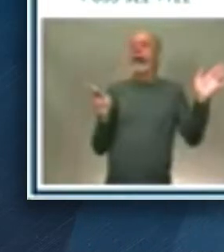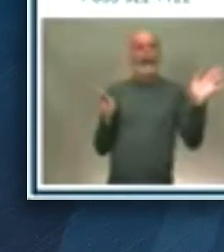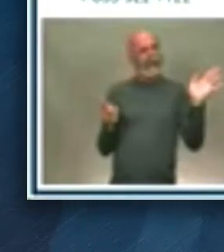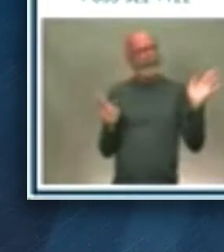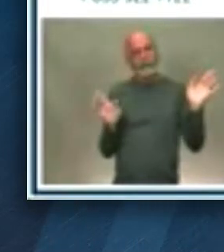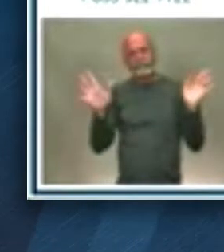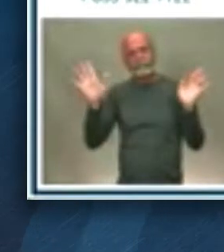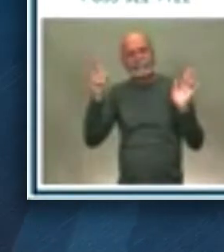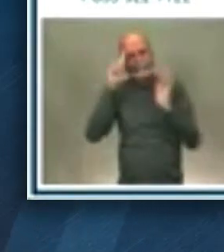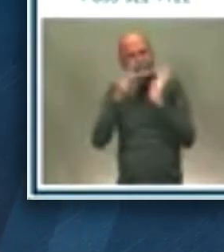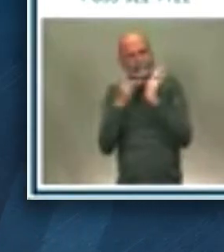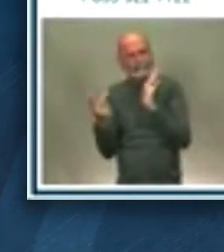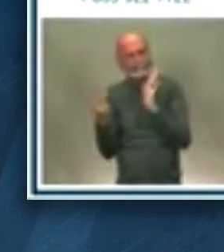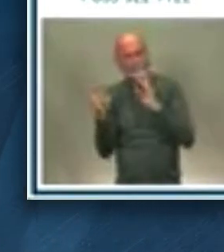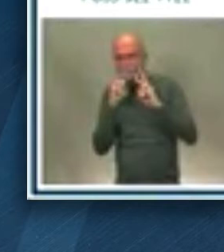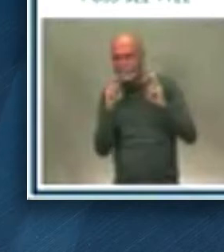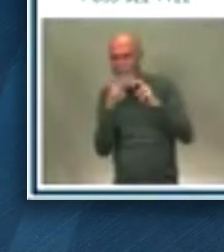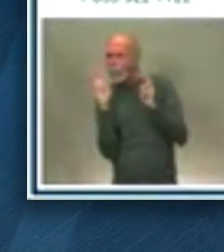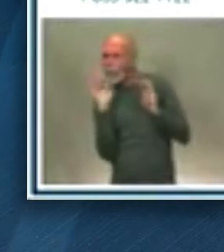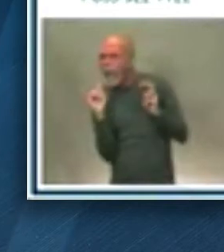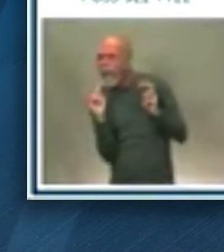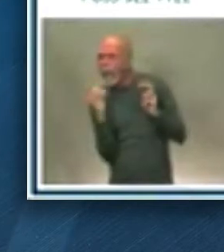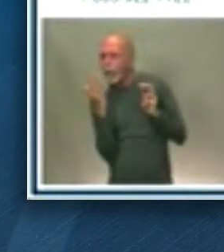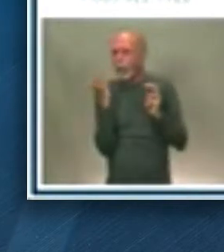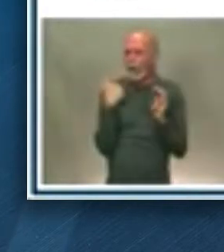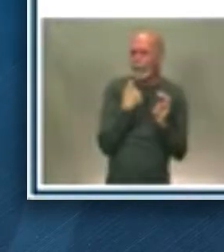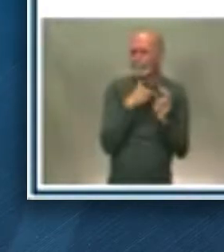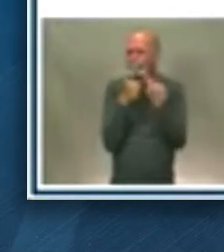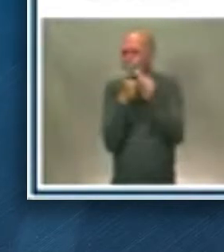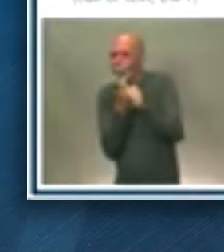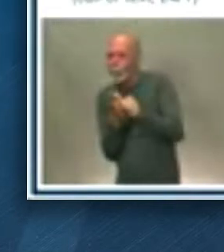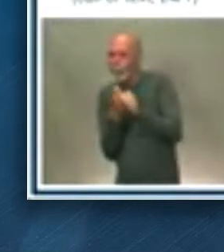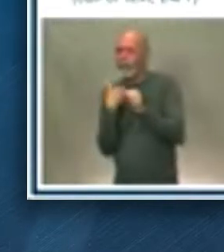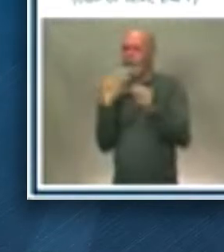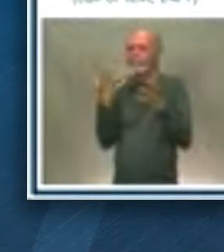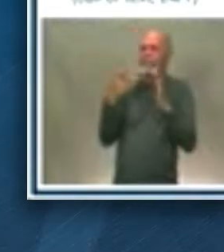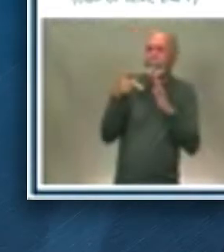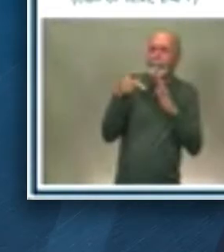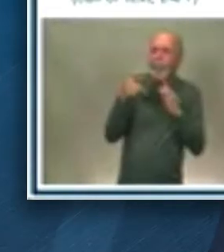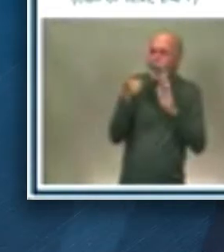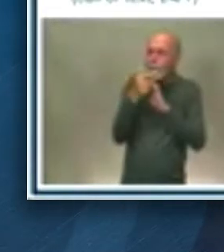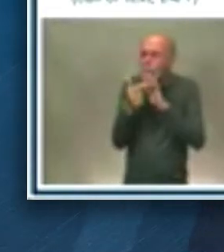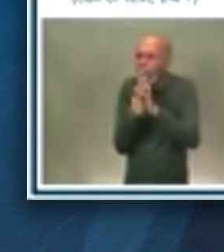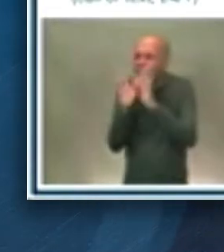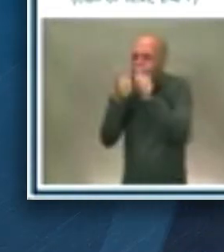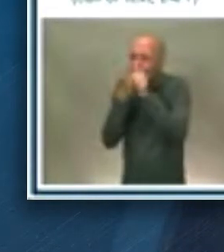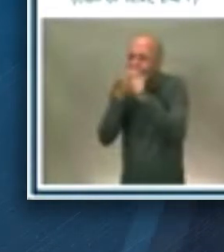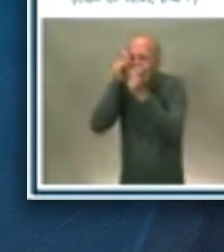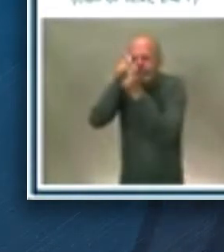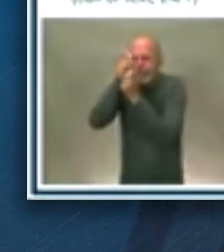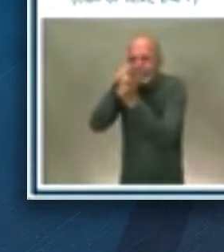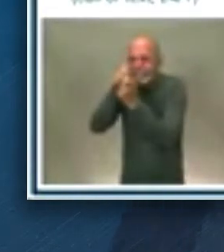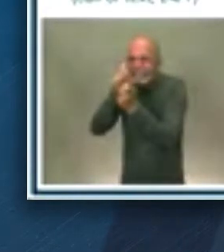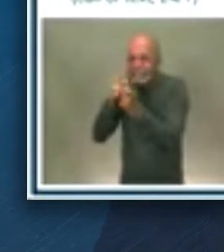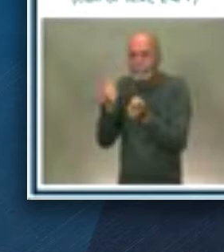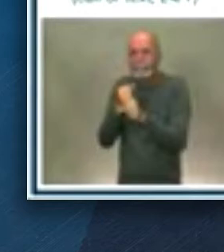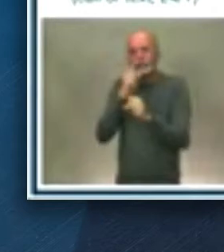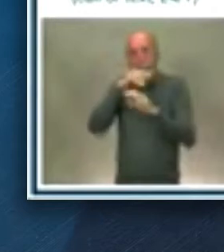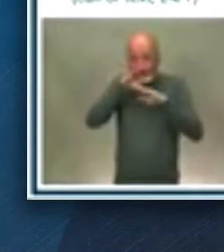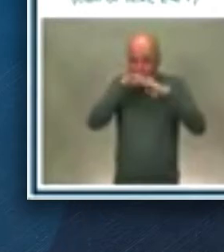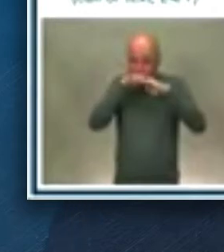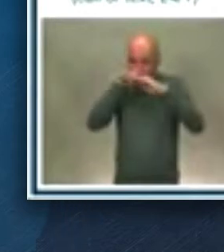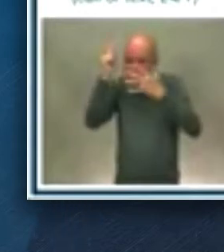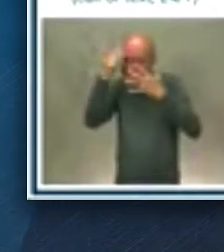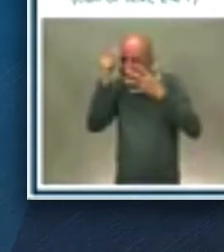need to figure out if how you're going to do that. So, but again, with those, that advice I give to people around making sure you look at this from all